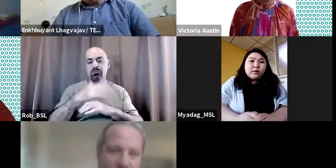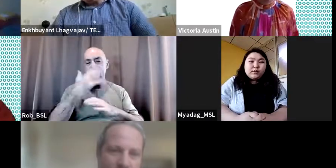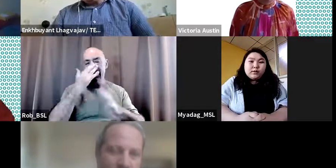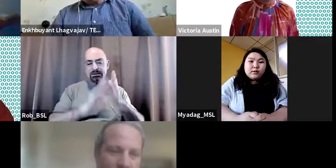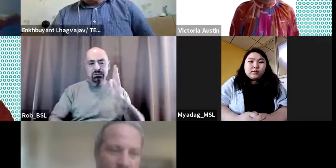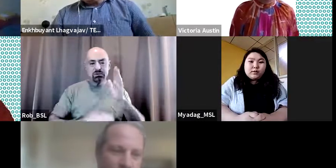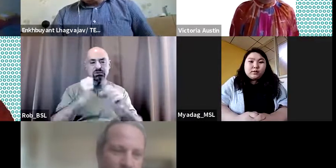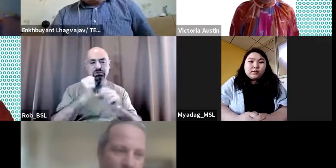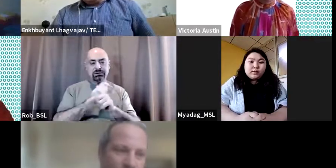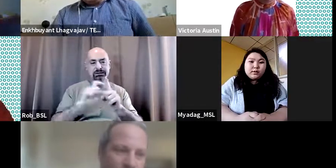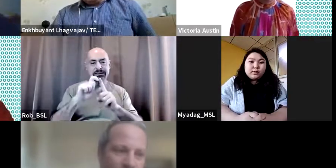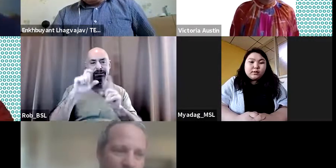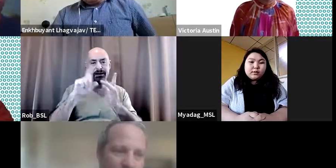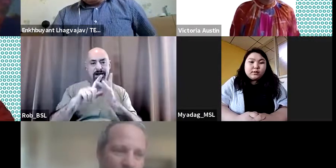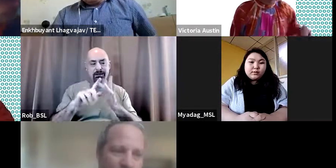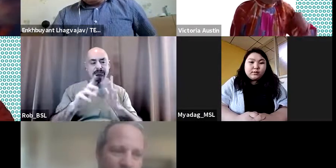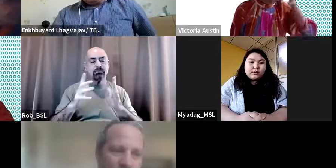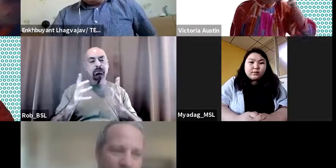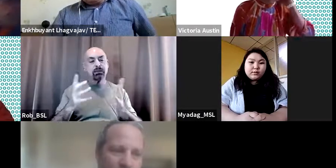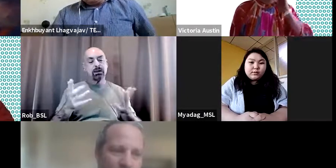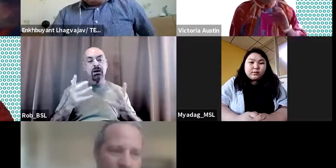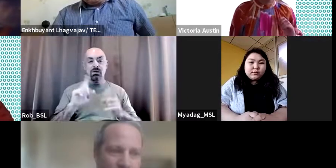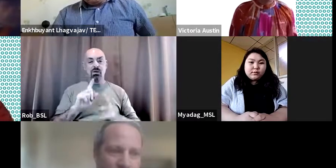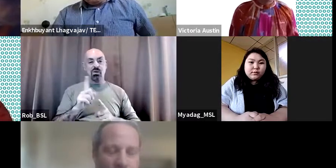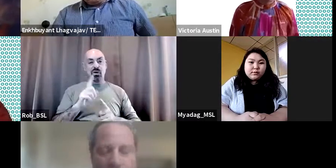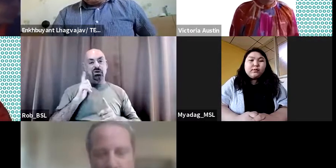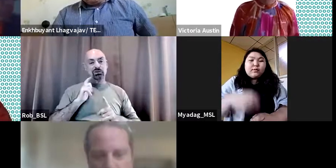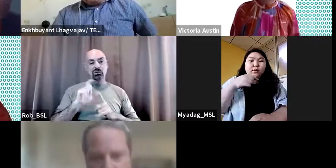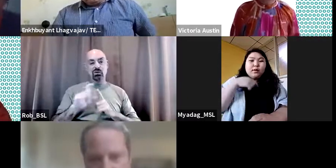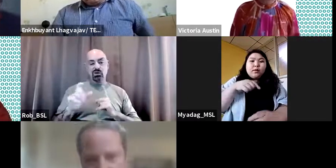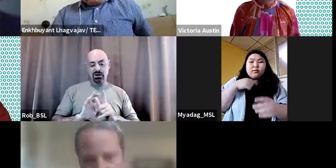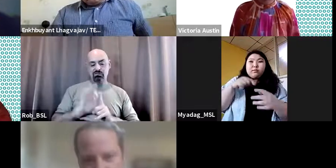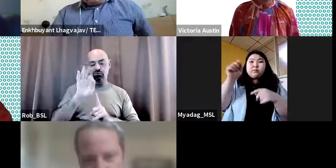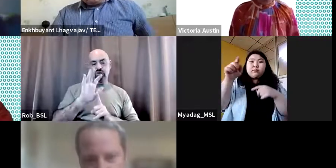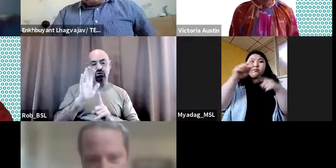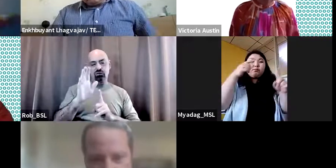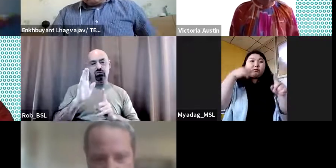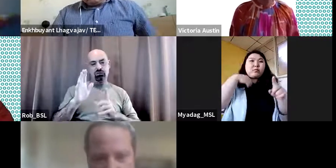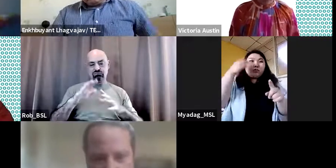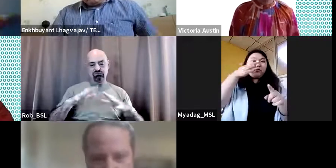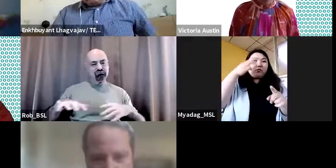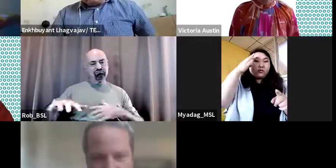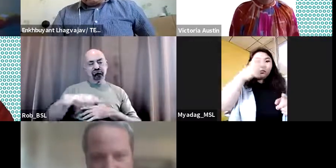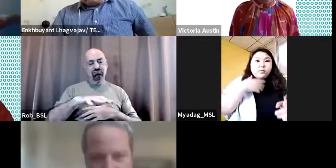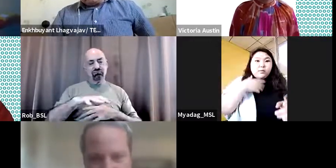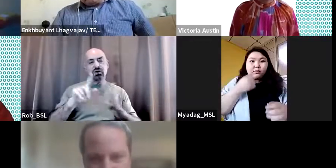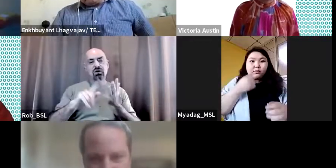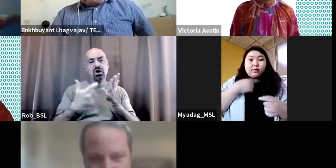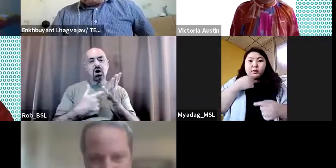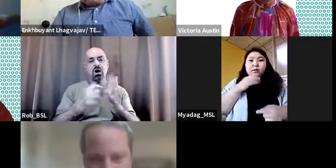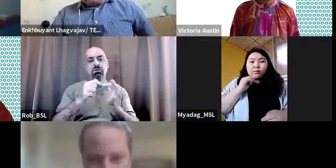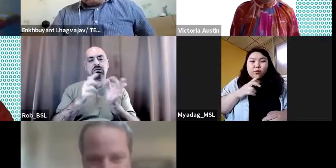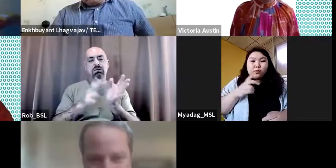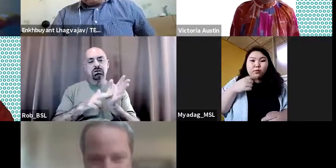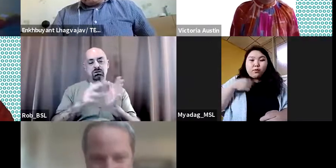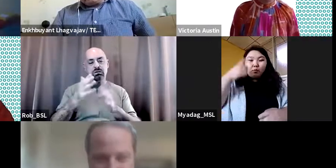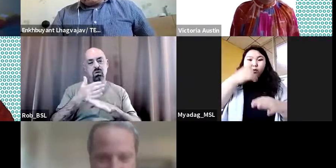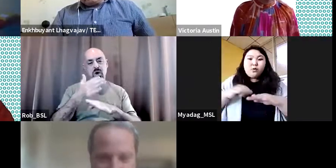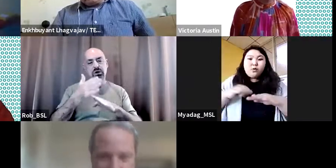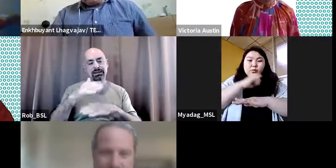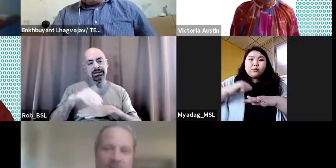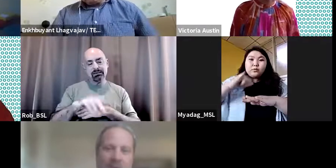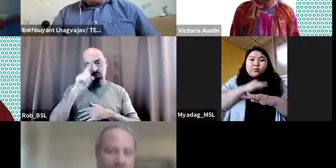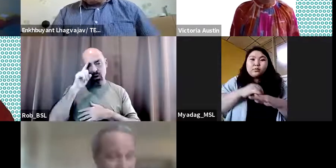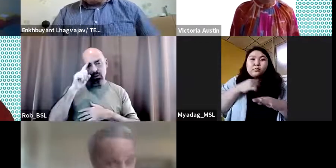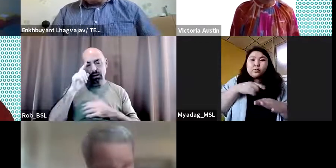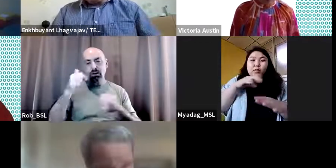GDI to improve the urban work we are doing in Mongolia. So now I'm happy to see the case study